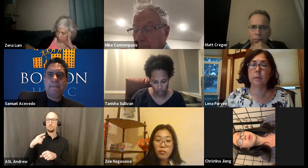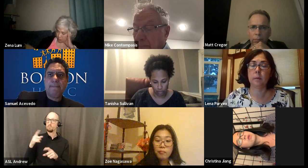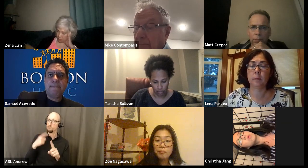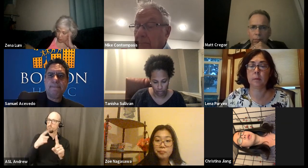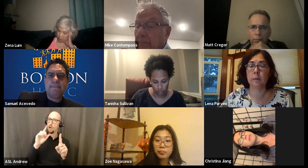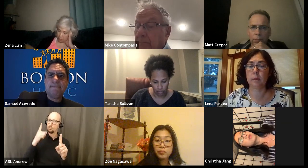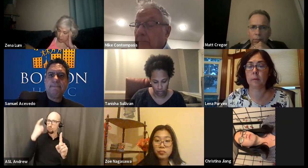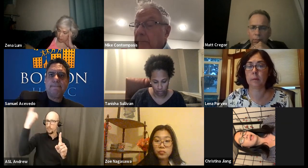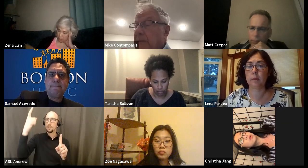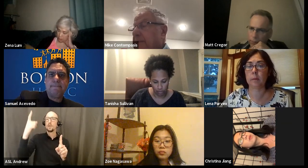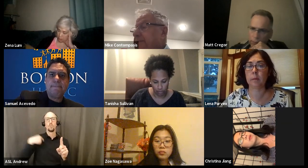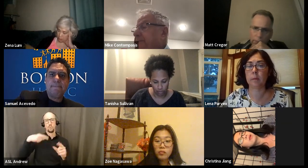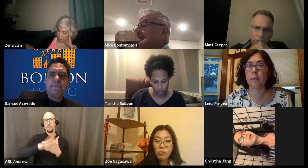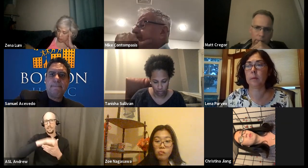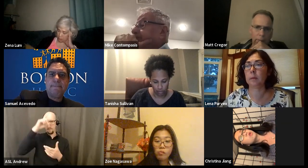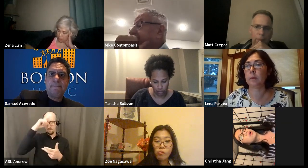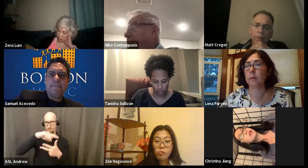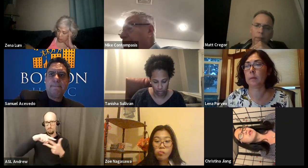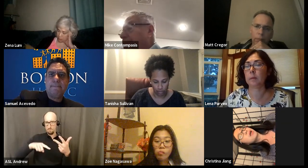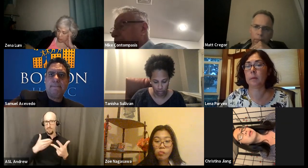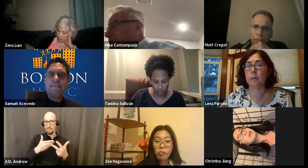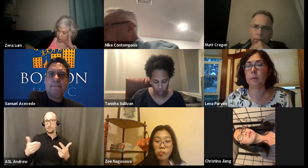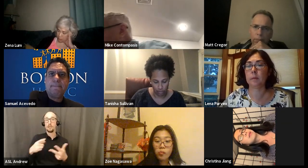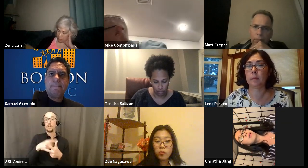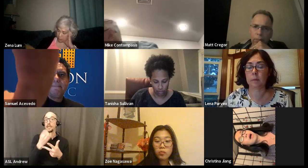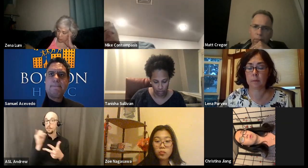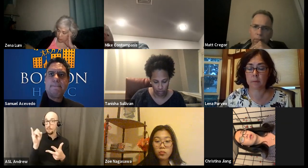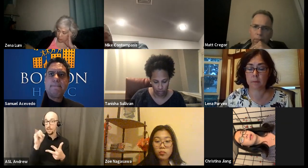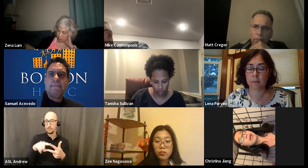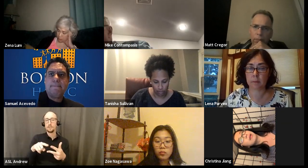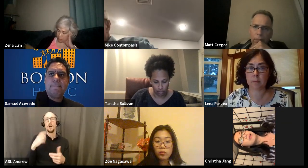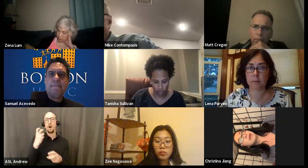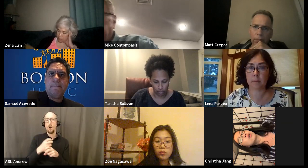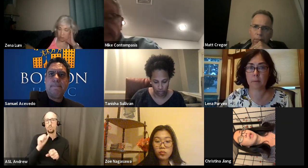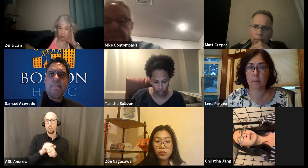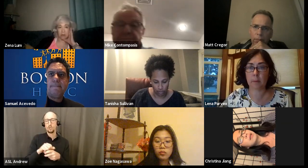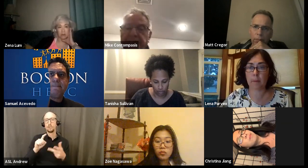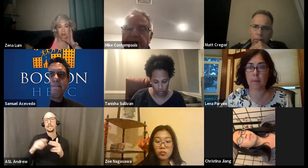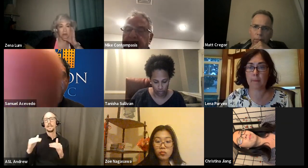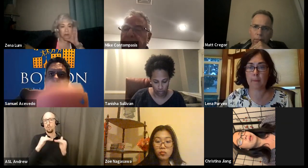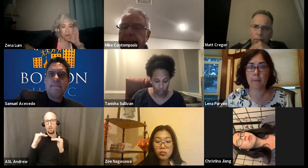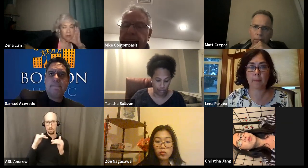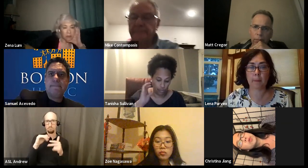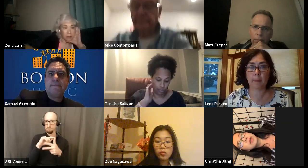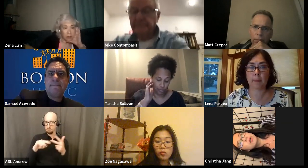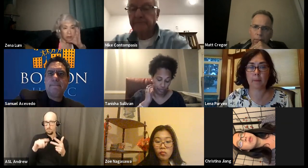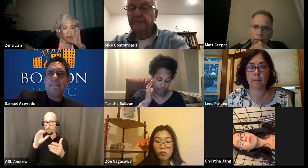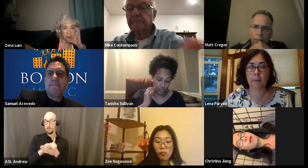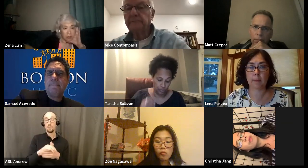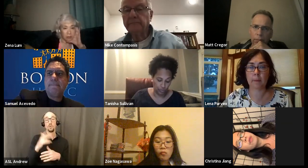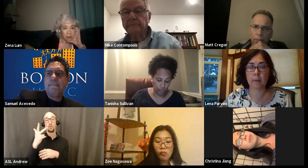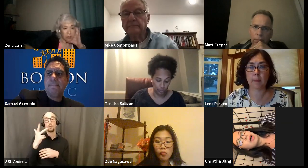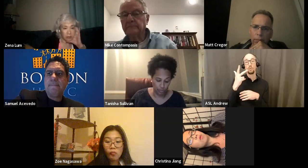in 3 core American values, which are independence, hard work, and equality. So through years